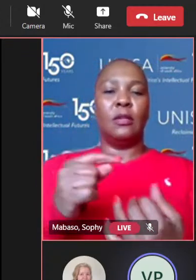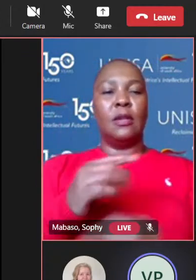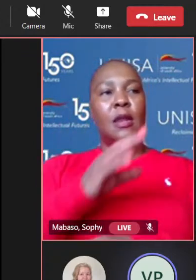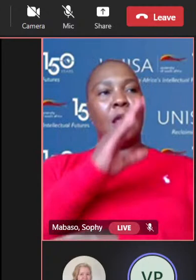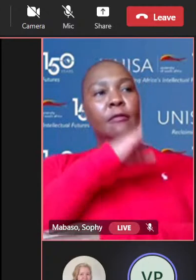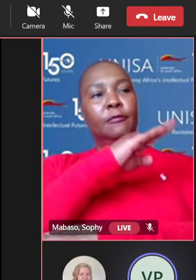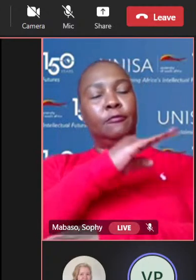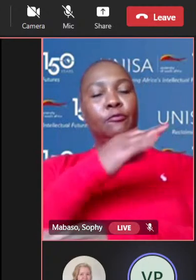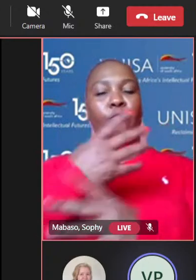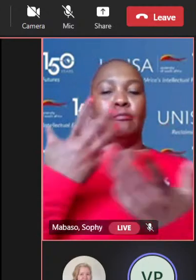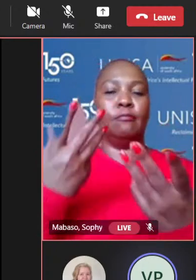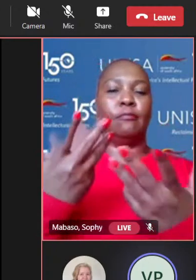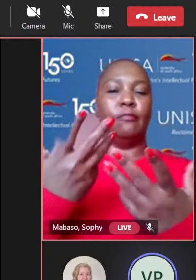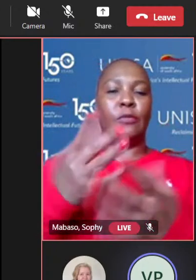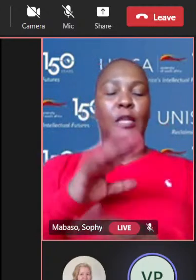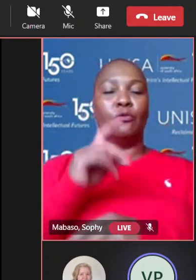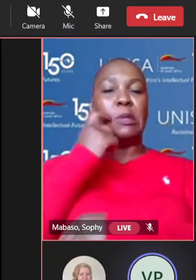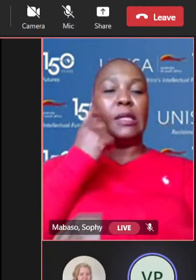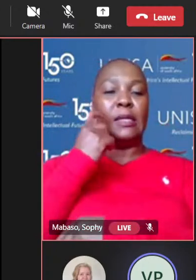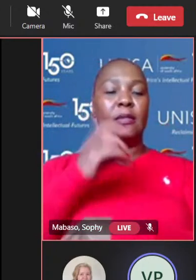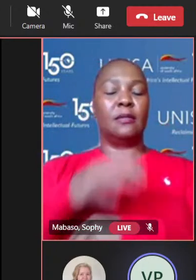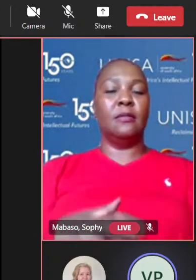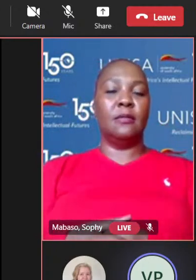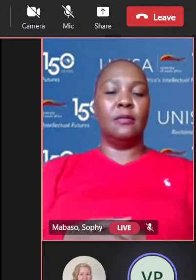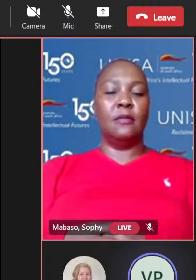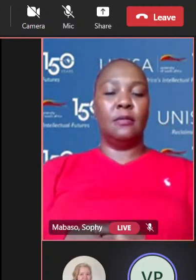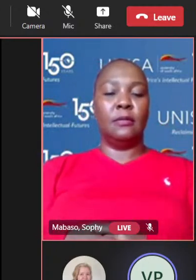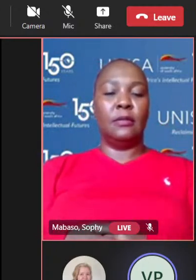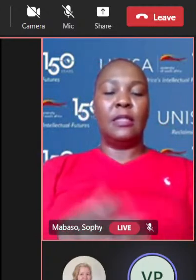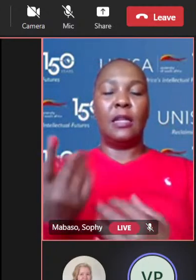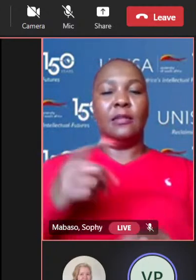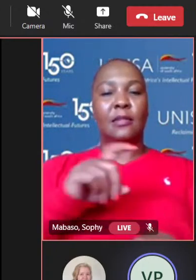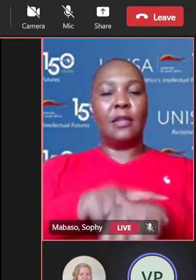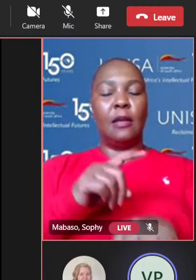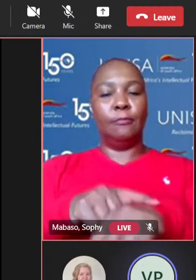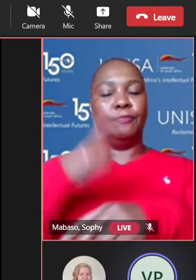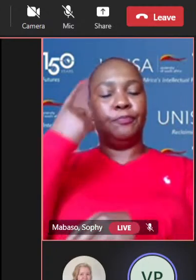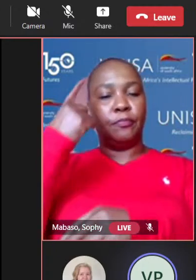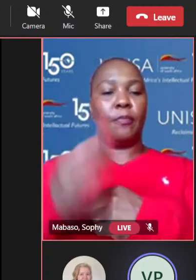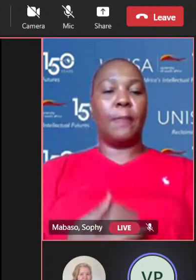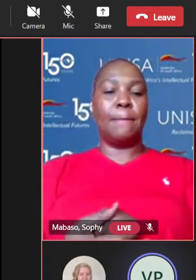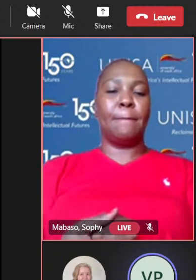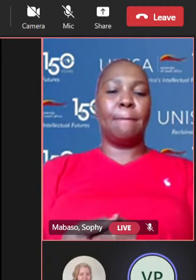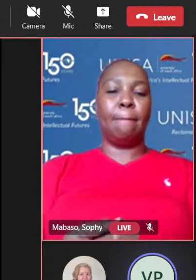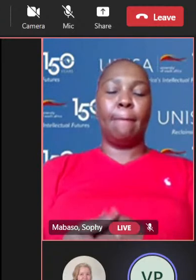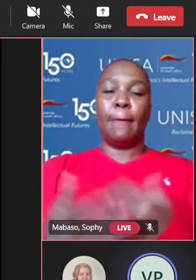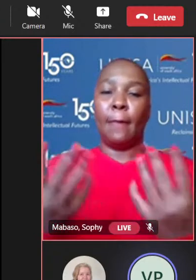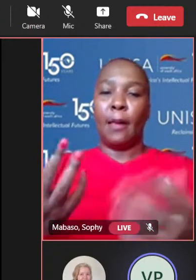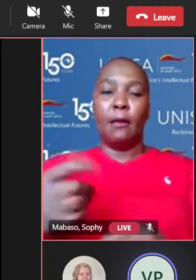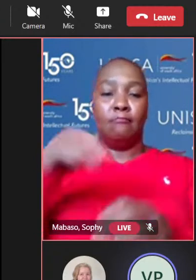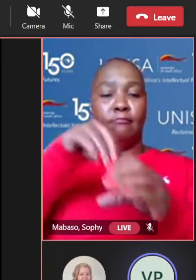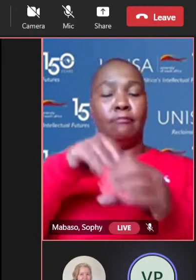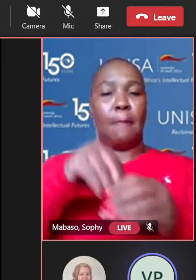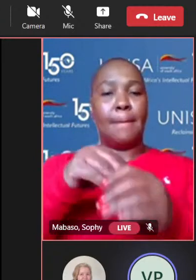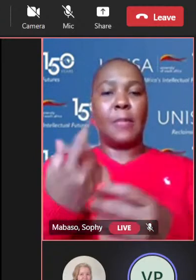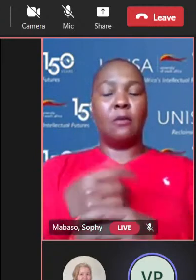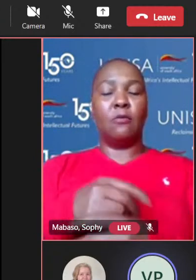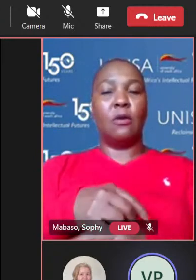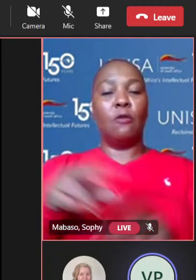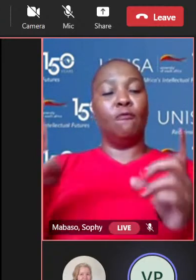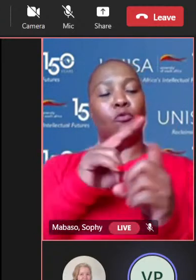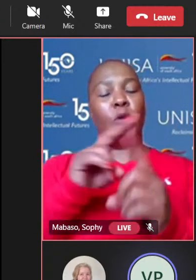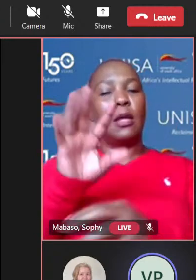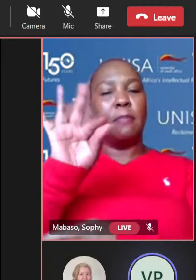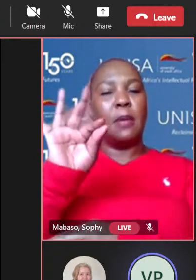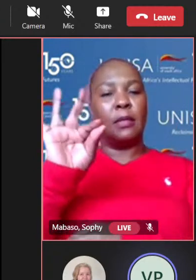then you have the evening. Okay, then you have time to sleep. So, but within them, like for example, if you look at Monday, you need to say I need